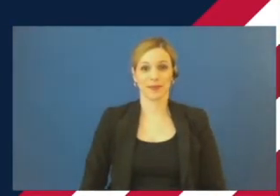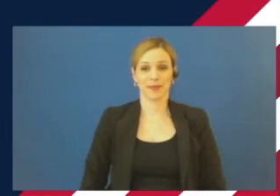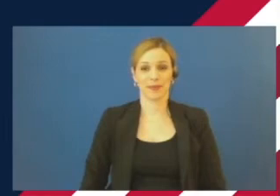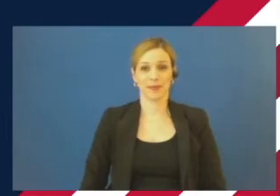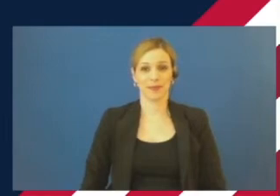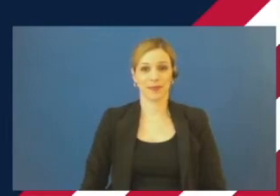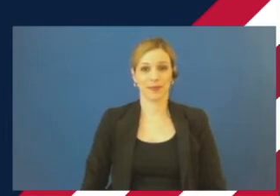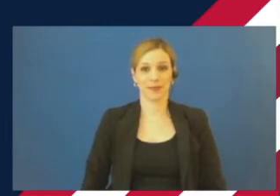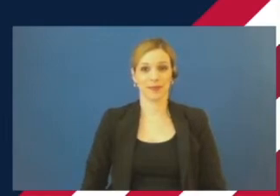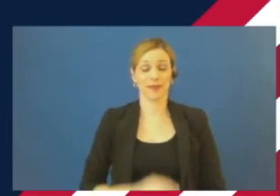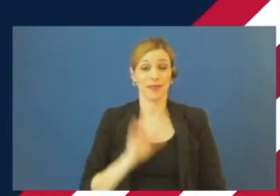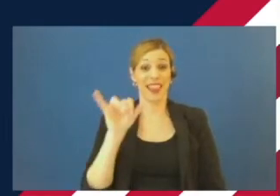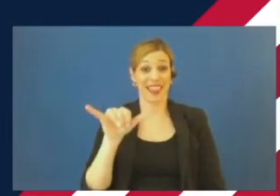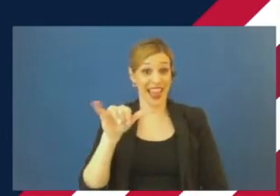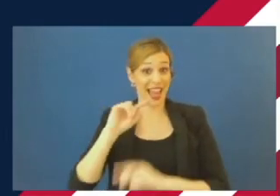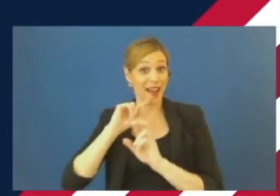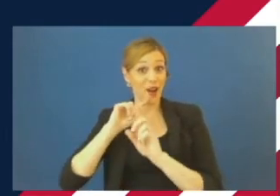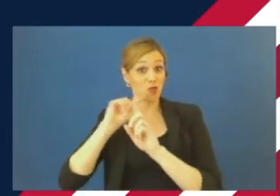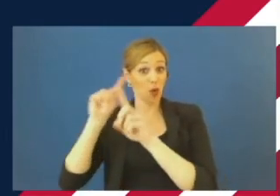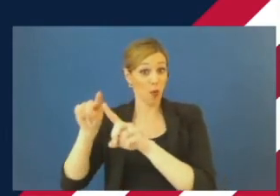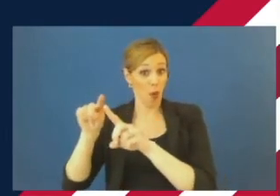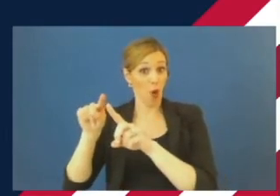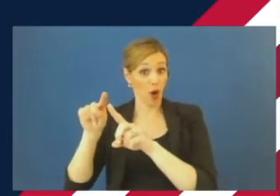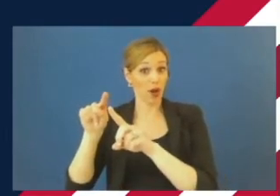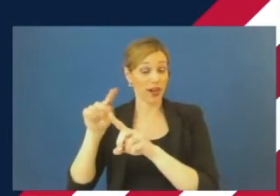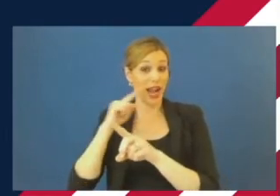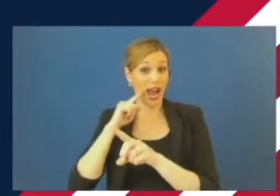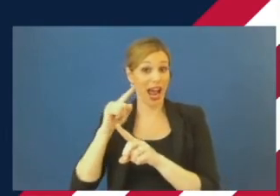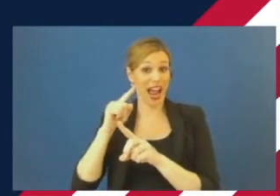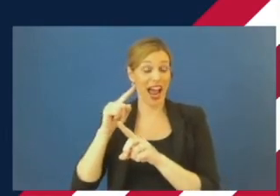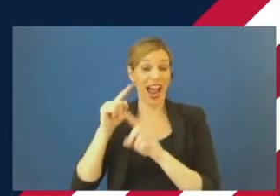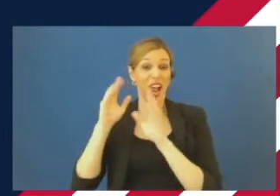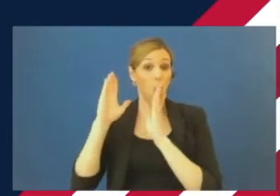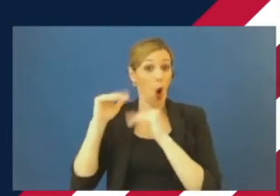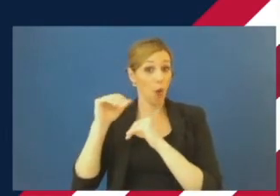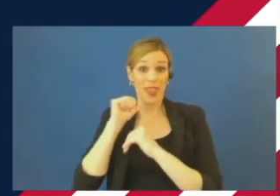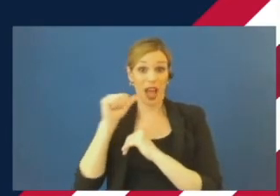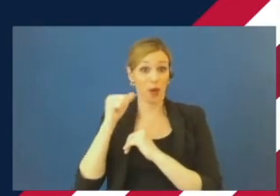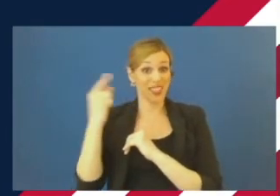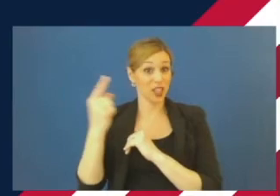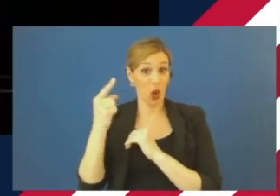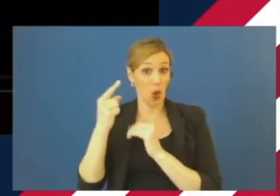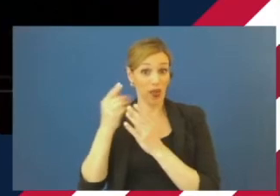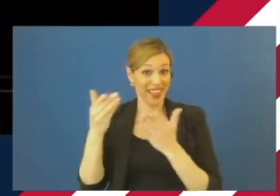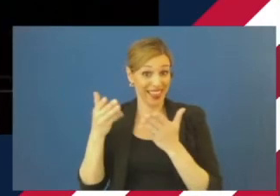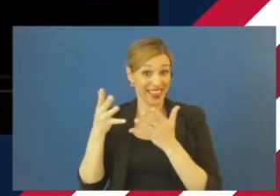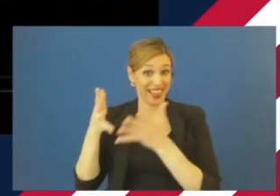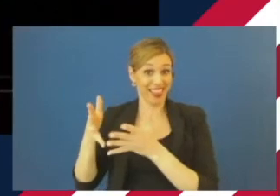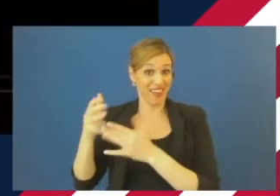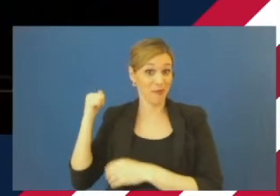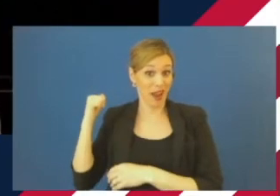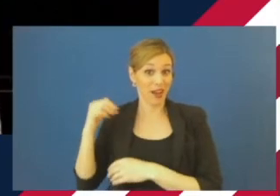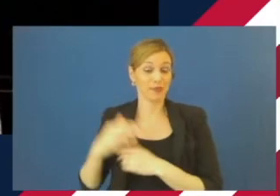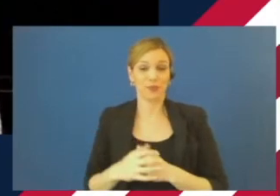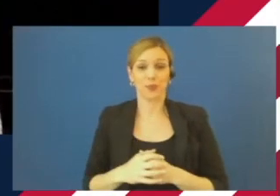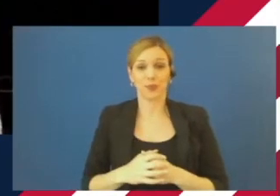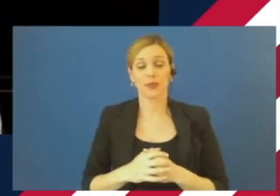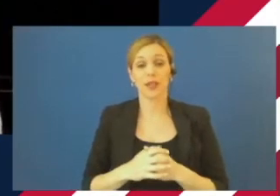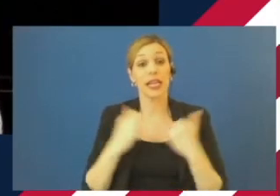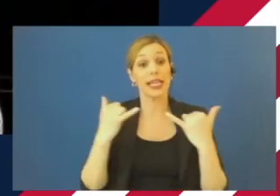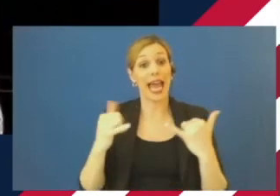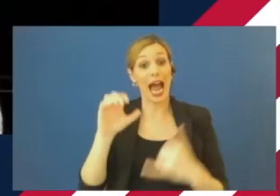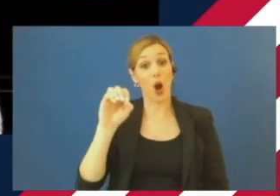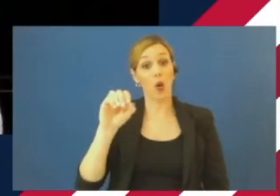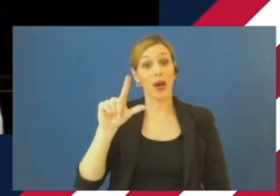handbook that was left behind as well. So thank you. Next, we have testimony from Elizabeth